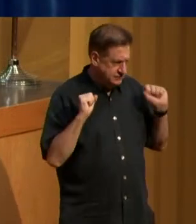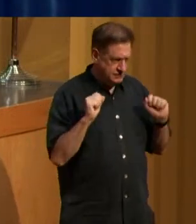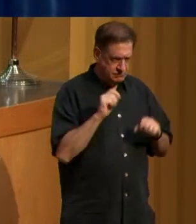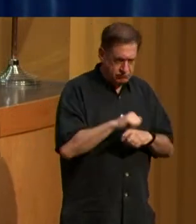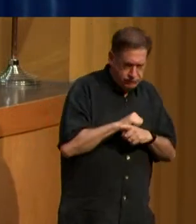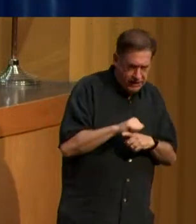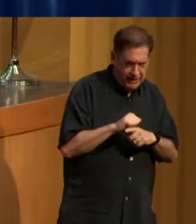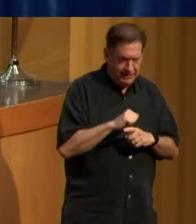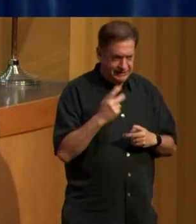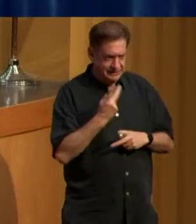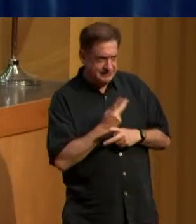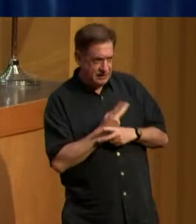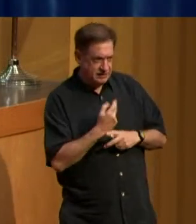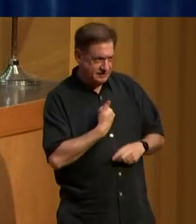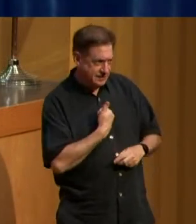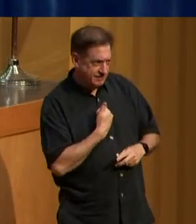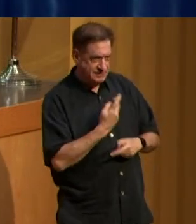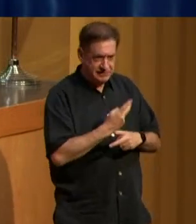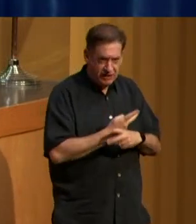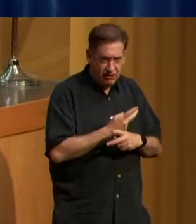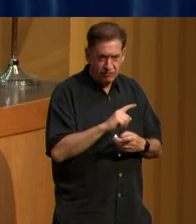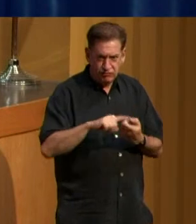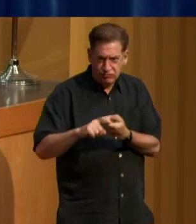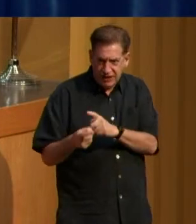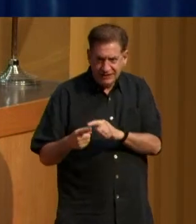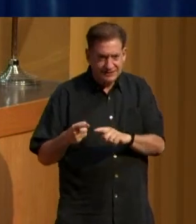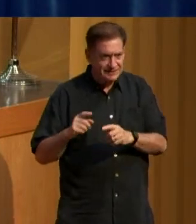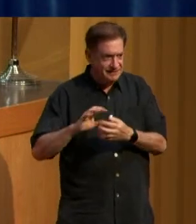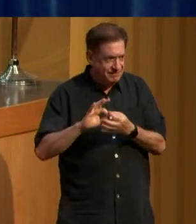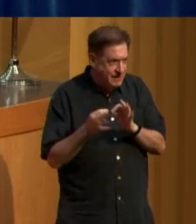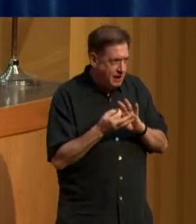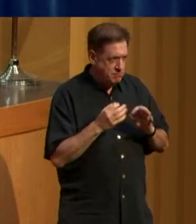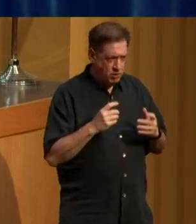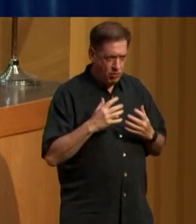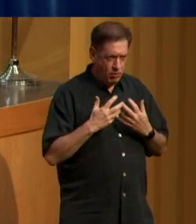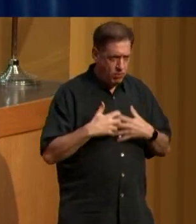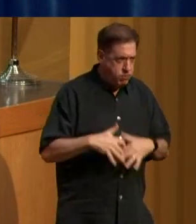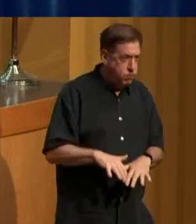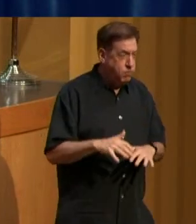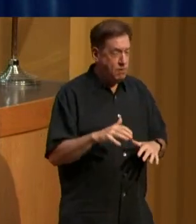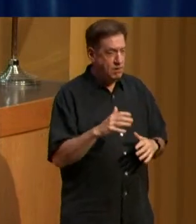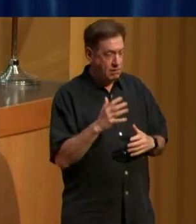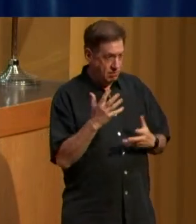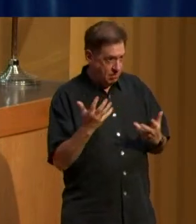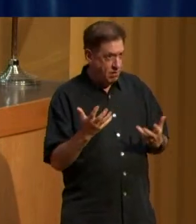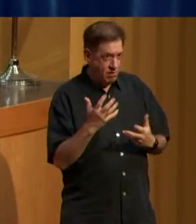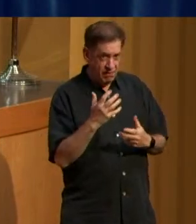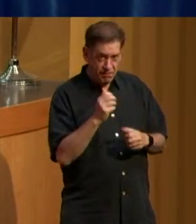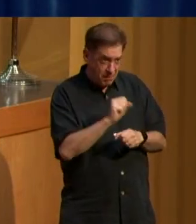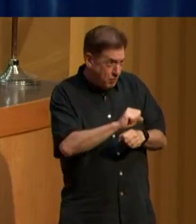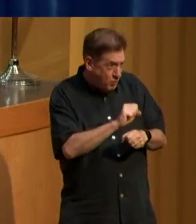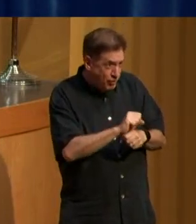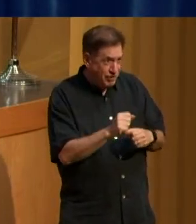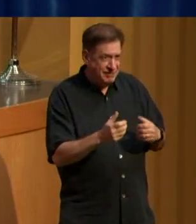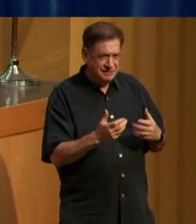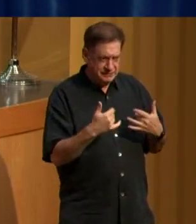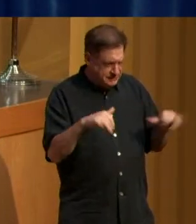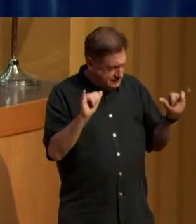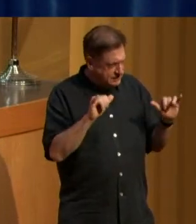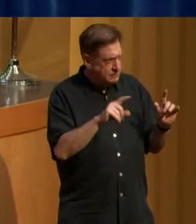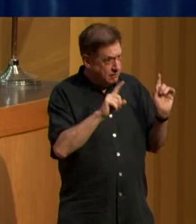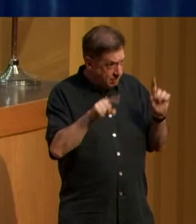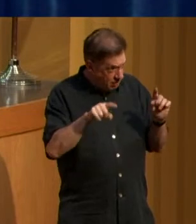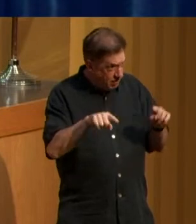care of yourself, to take care of your friends and your family. A lot of you had to work. And still, oh yeah, you also had to go to